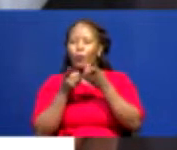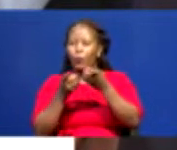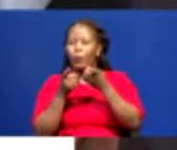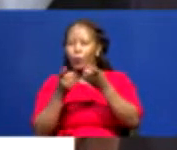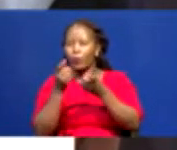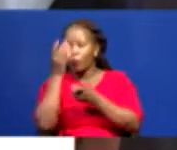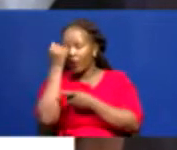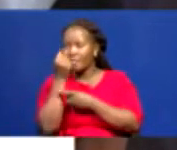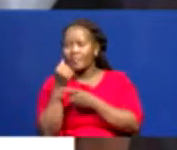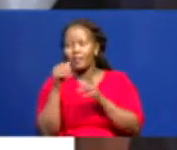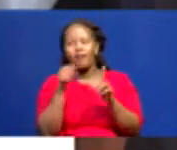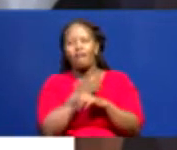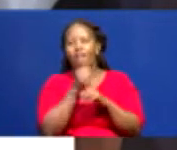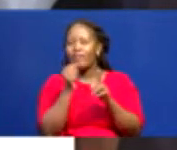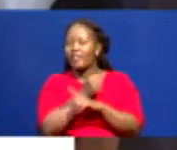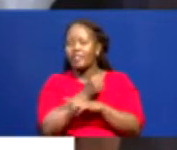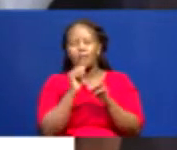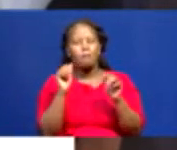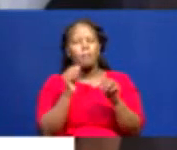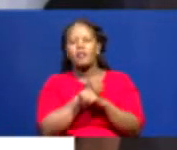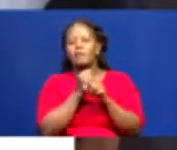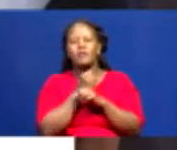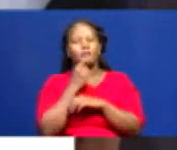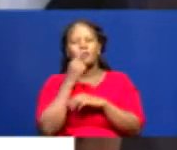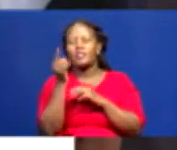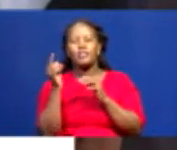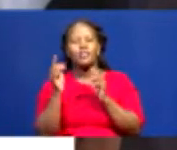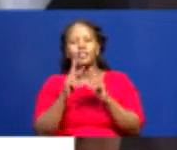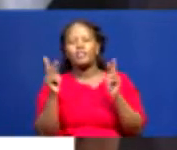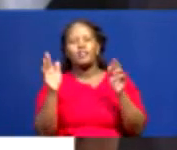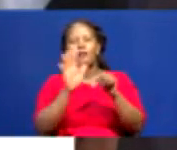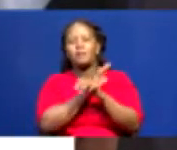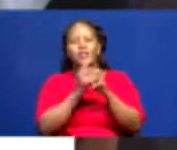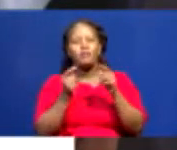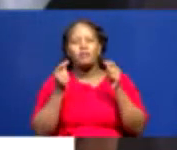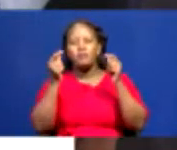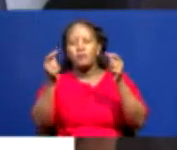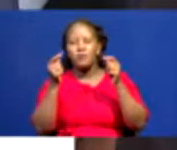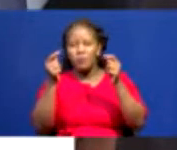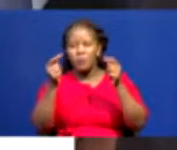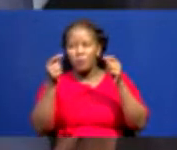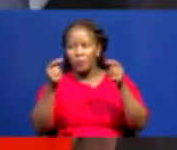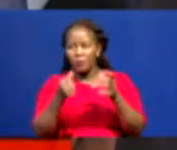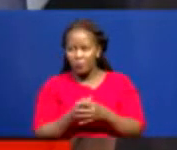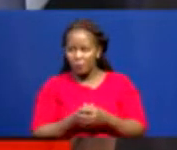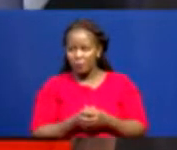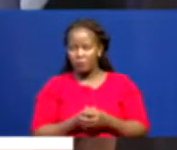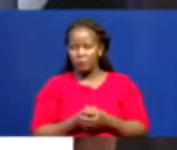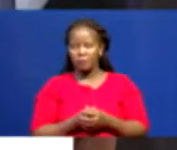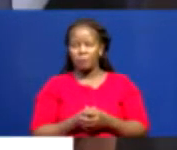and therefore cannot be categorized as peaceful assembly as alleged by the spokesperson.